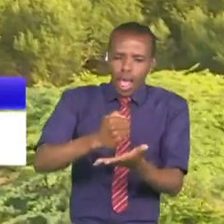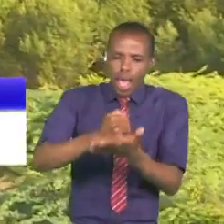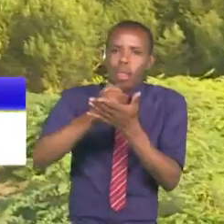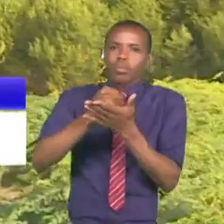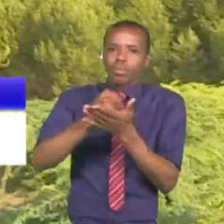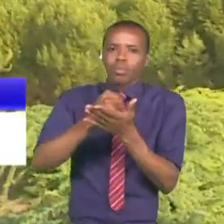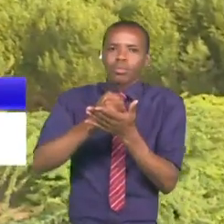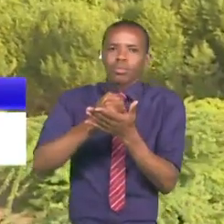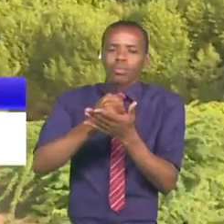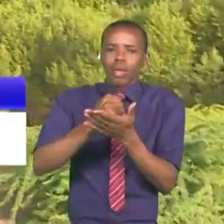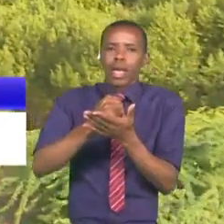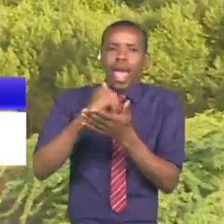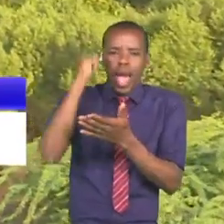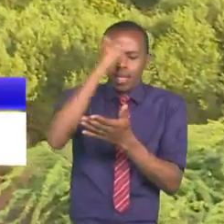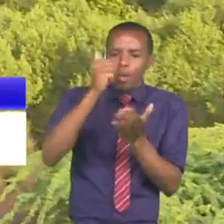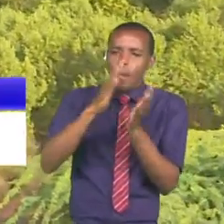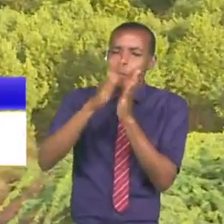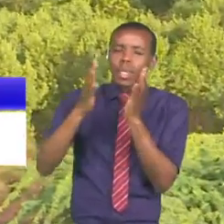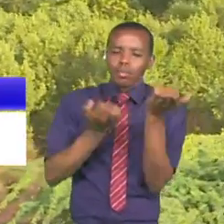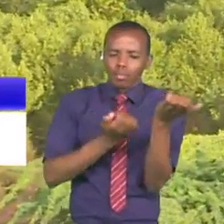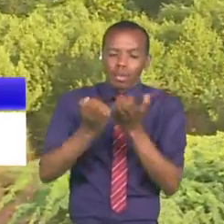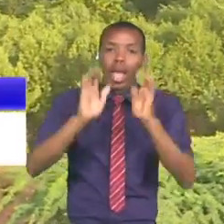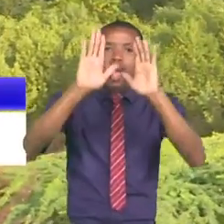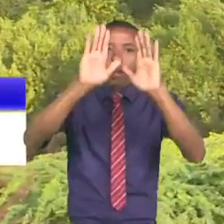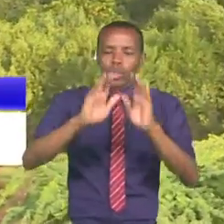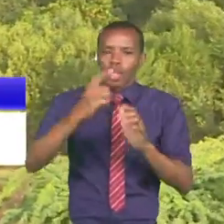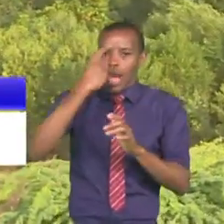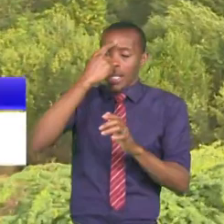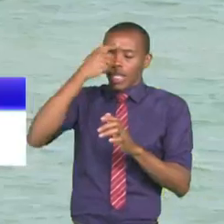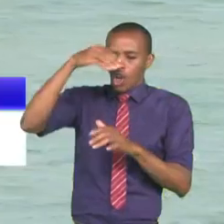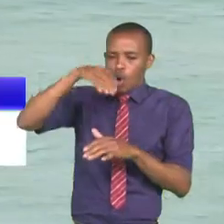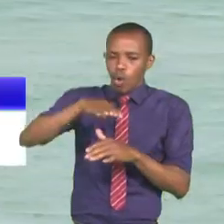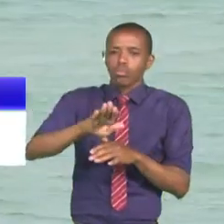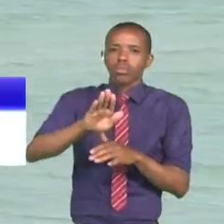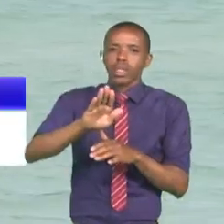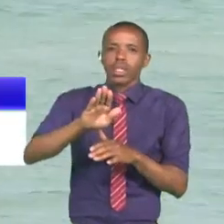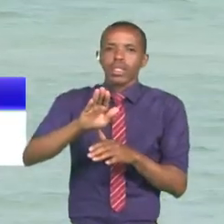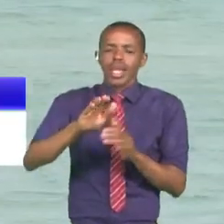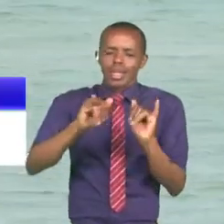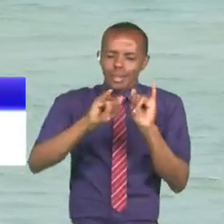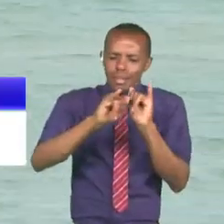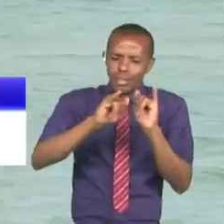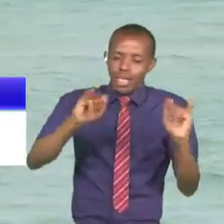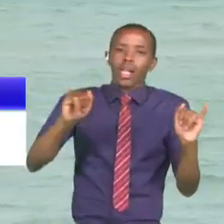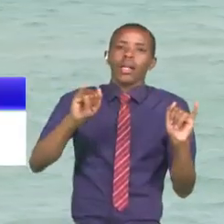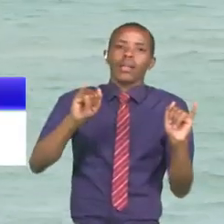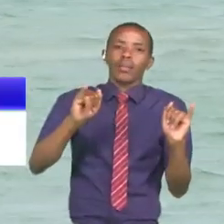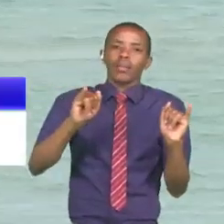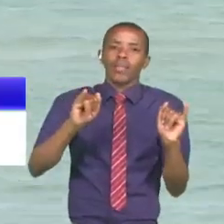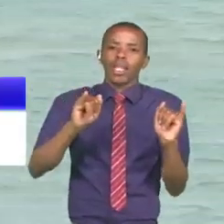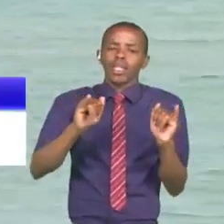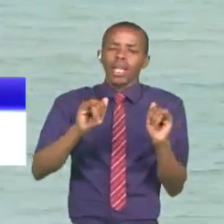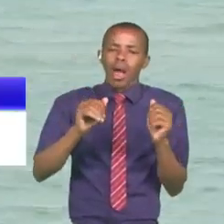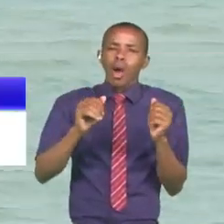some Asia's largest economies, the importance of the Indian Ocean has long been clear. It is also the